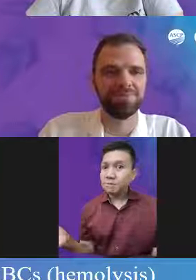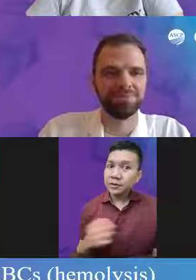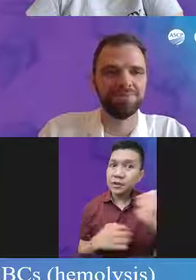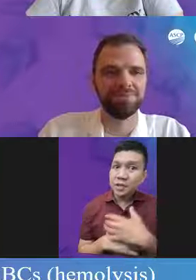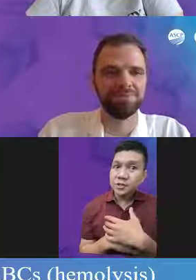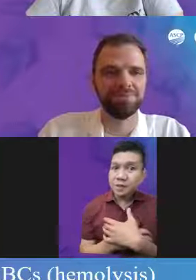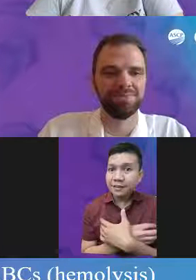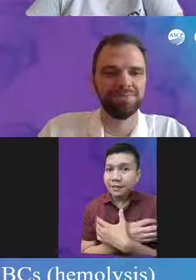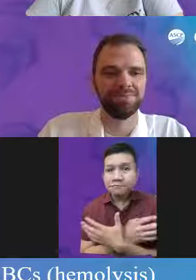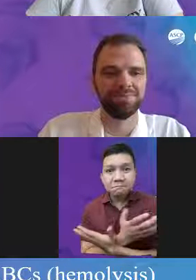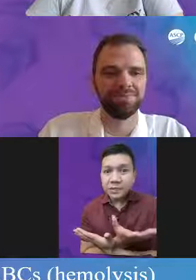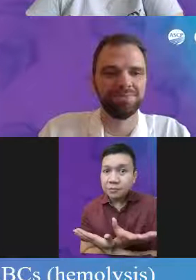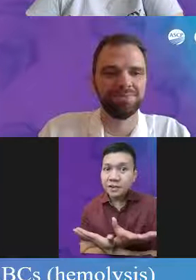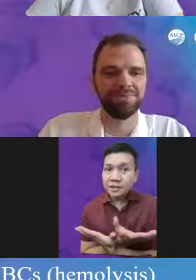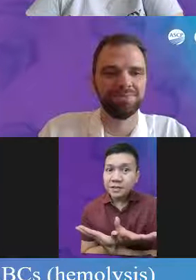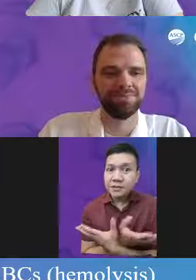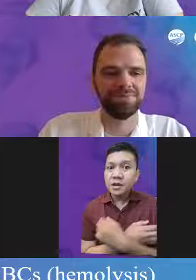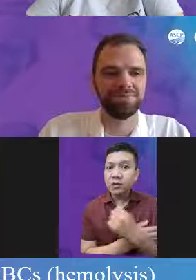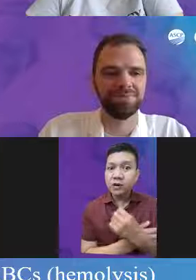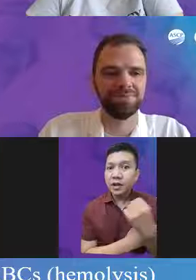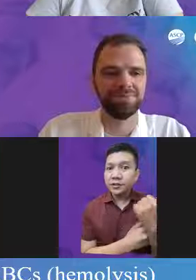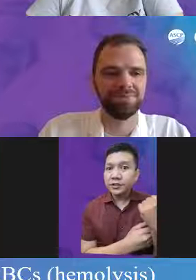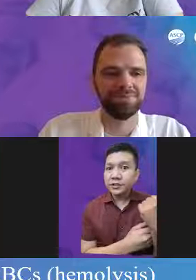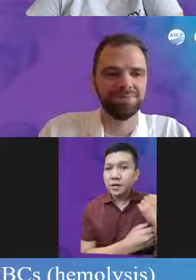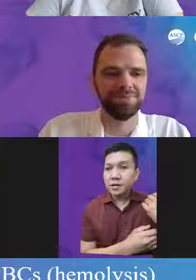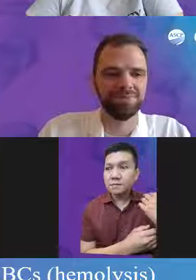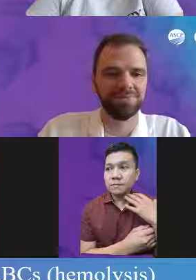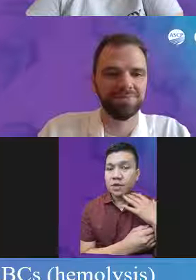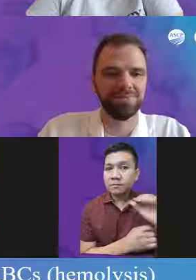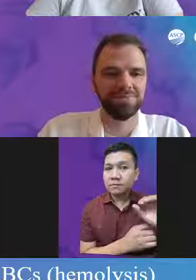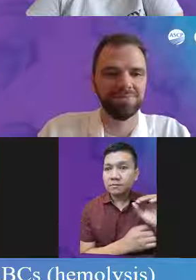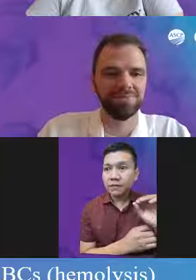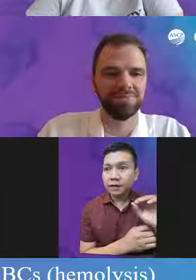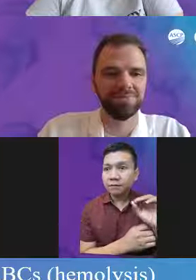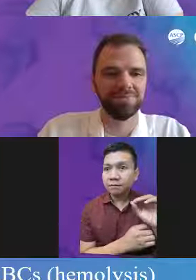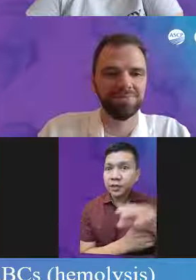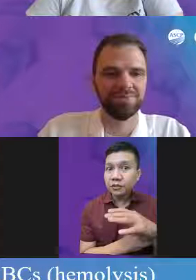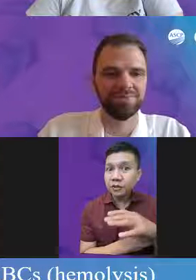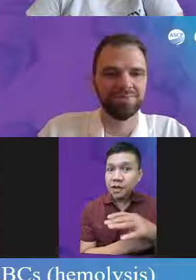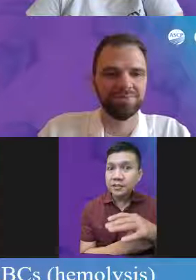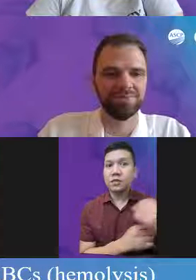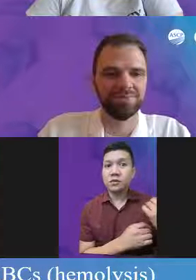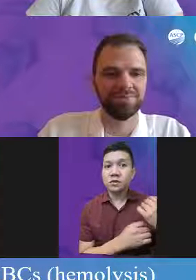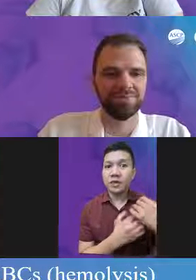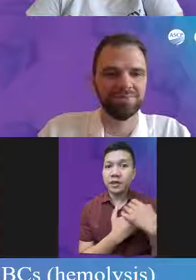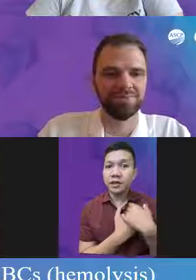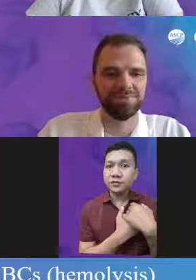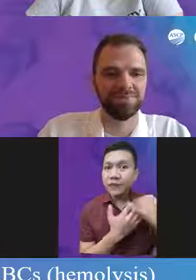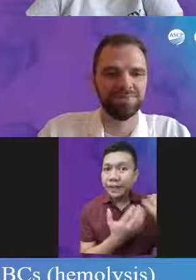either microangiopathic hemolytic anemia, or there's like blood clots